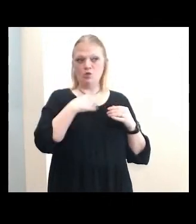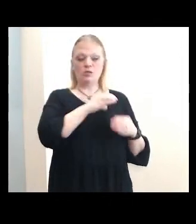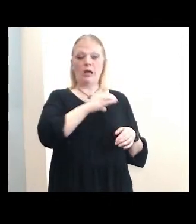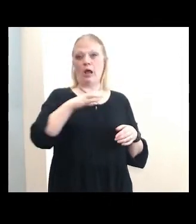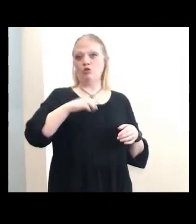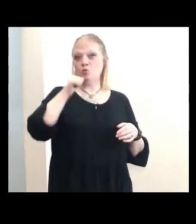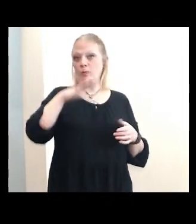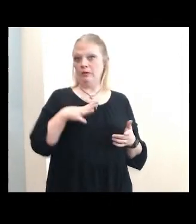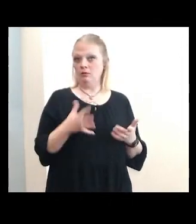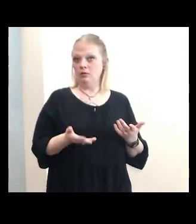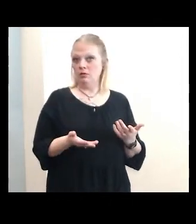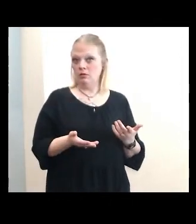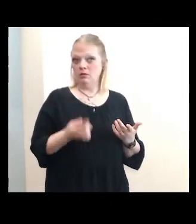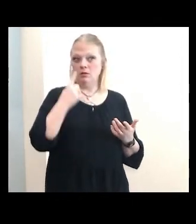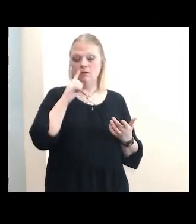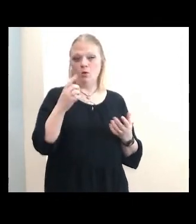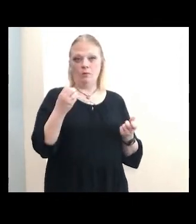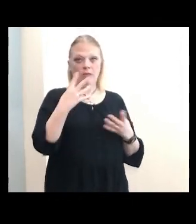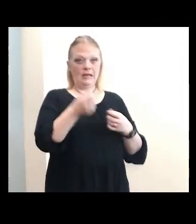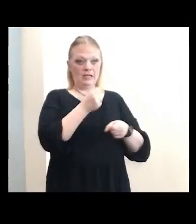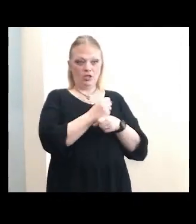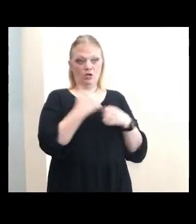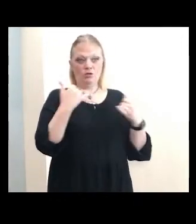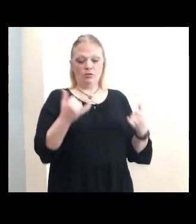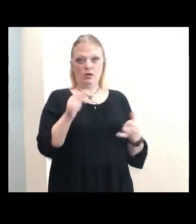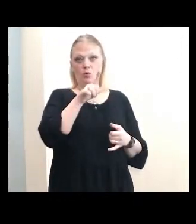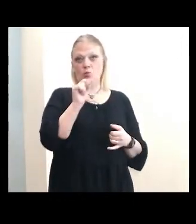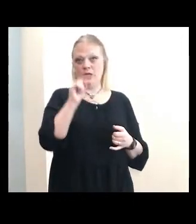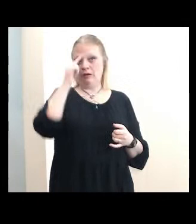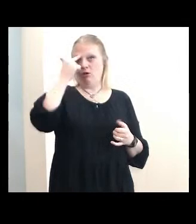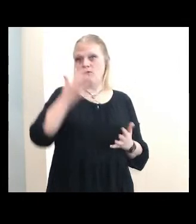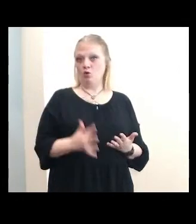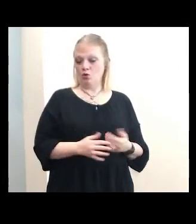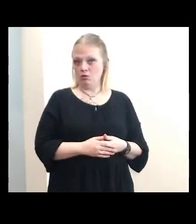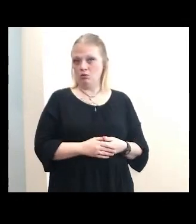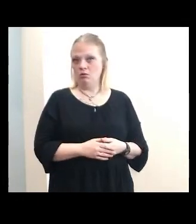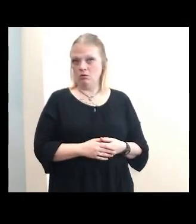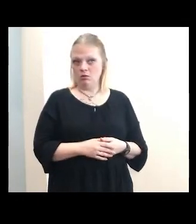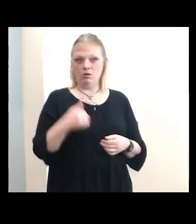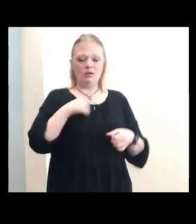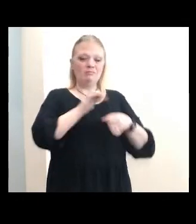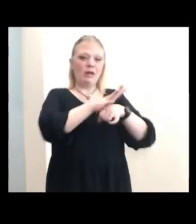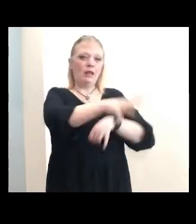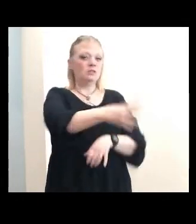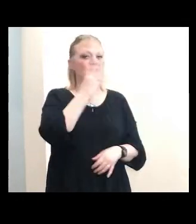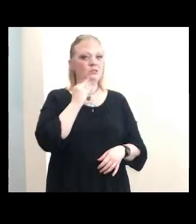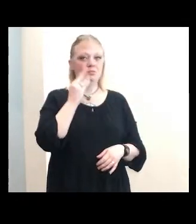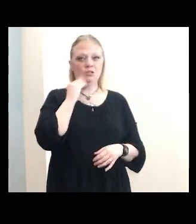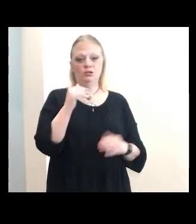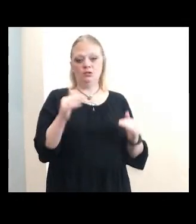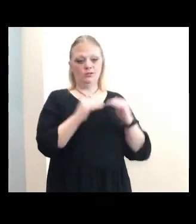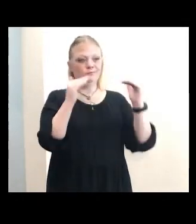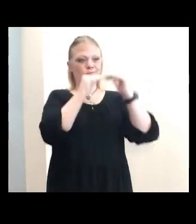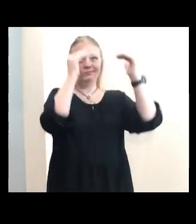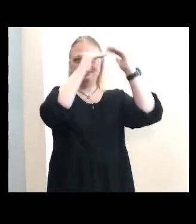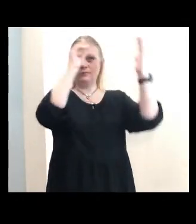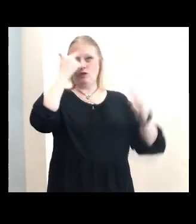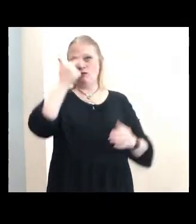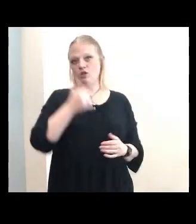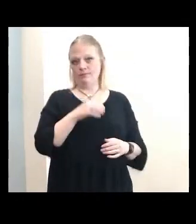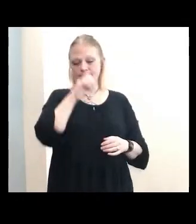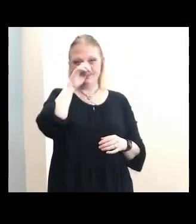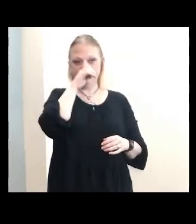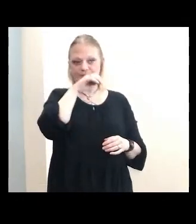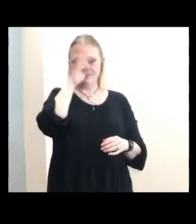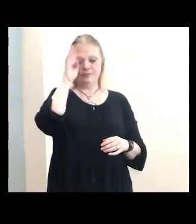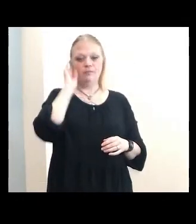congresswoman. And for the last number of years, she's been lieutenant governor. She's got plenty of experience at all levels of government.